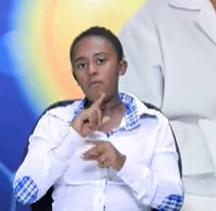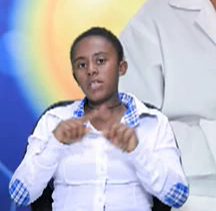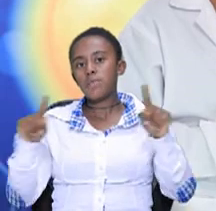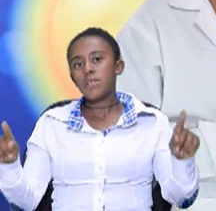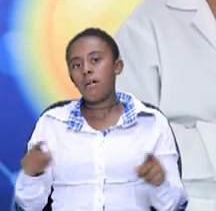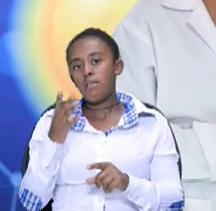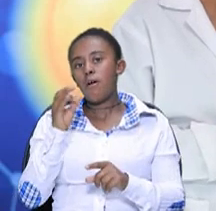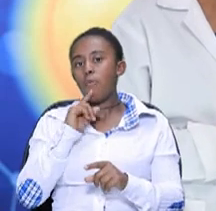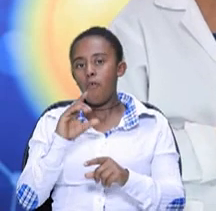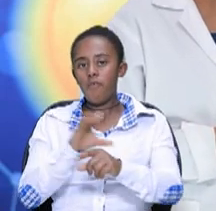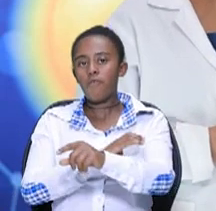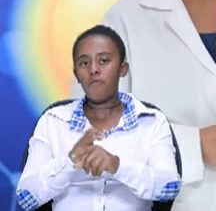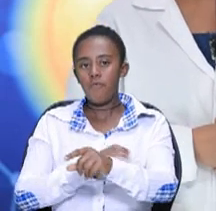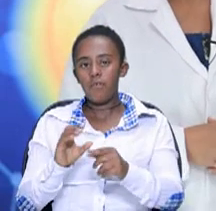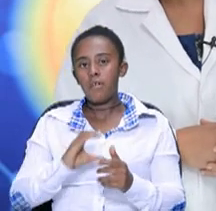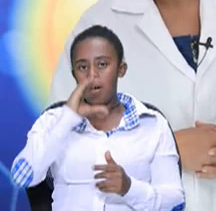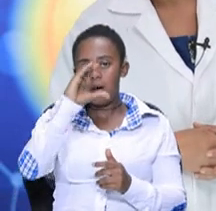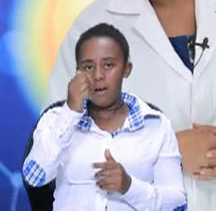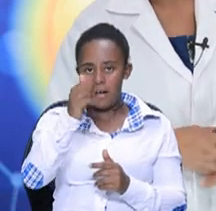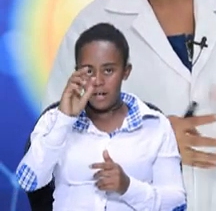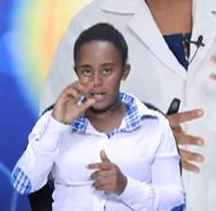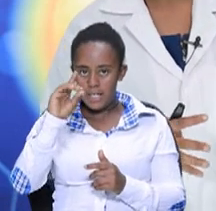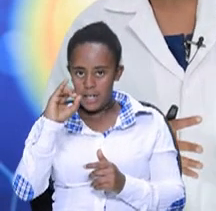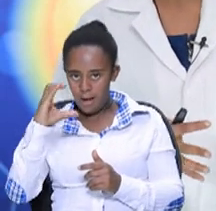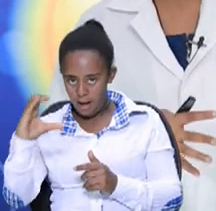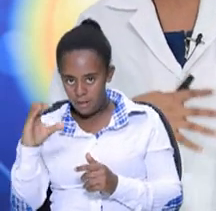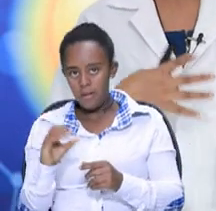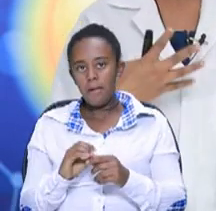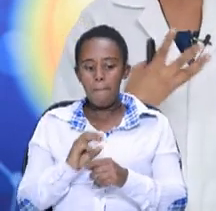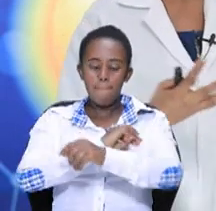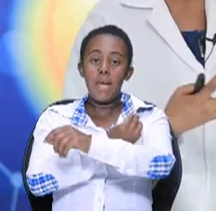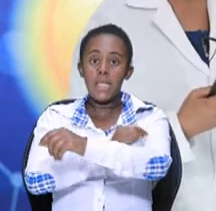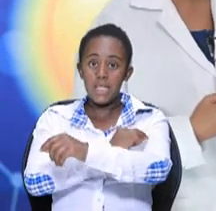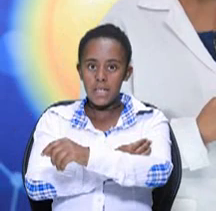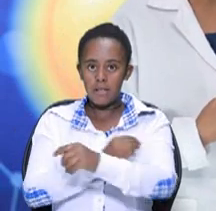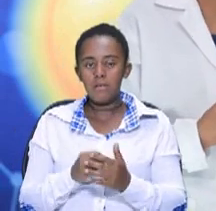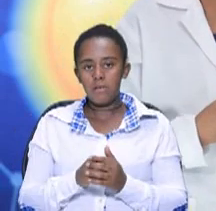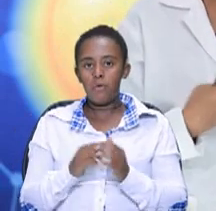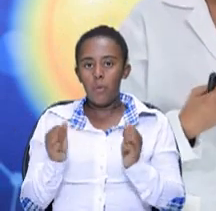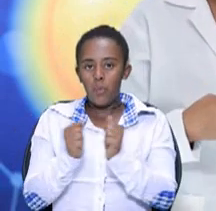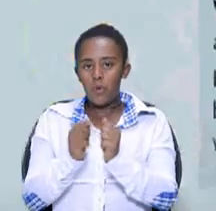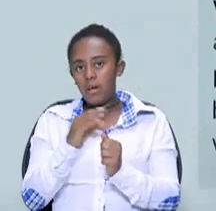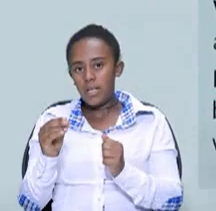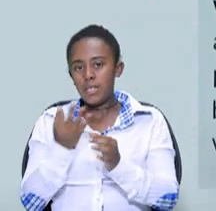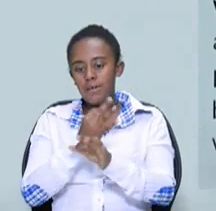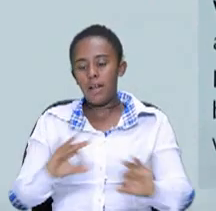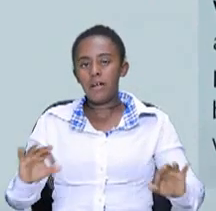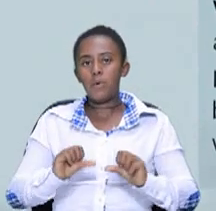special type of muscle known as cardiac muscle. The cardiac muscle contract and relax